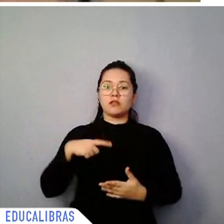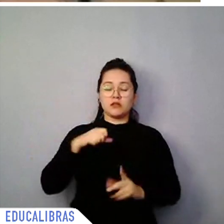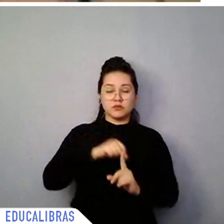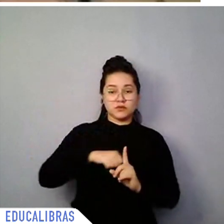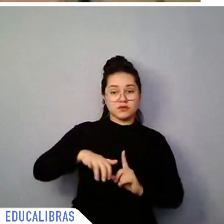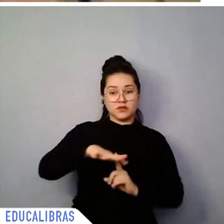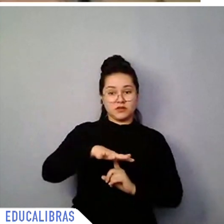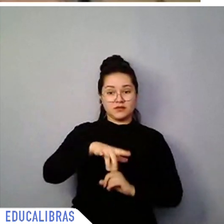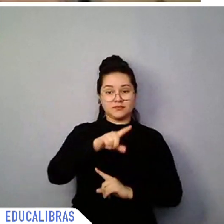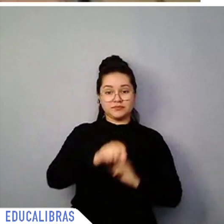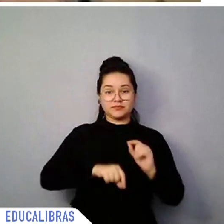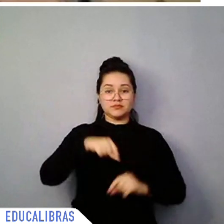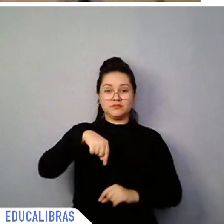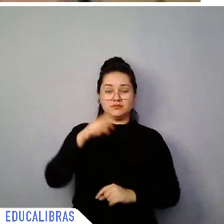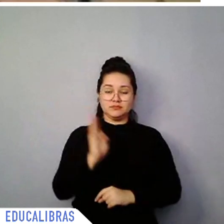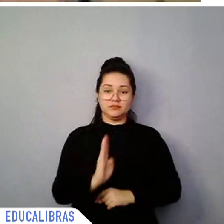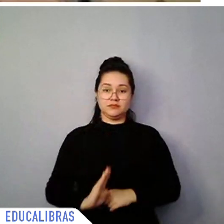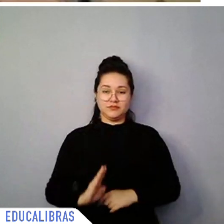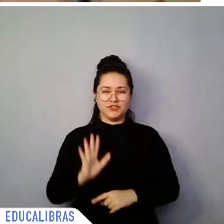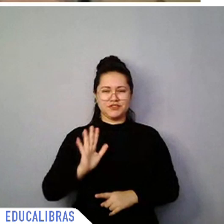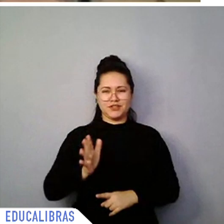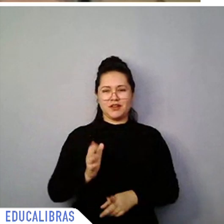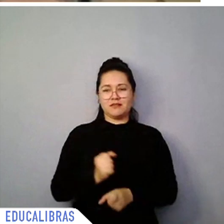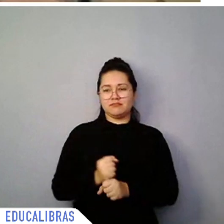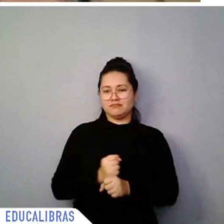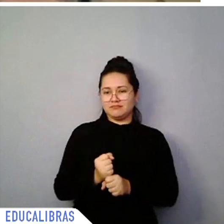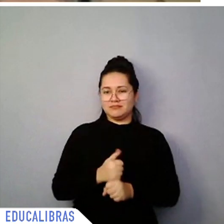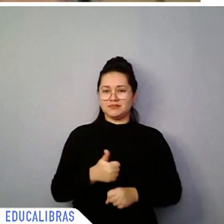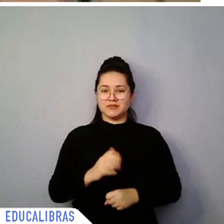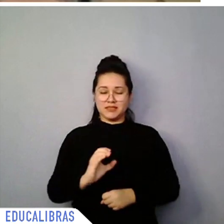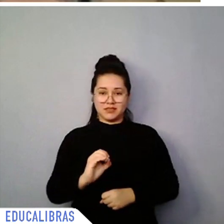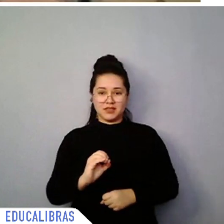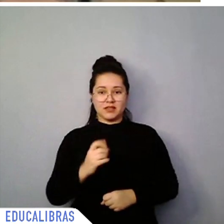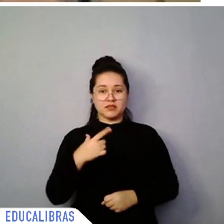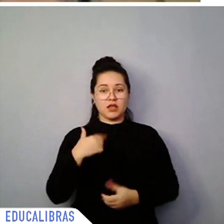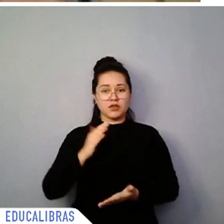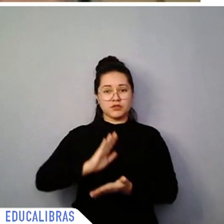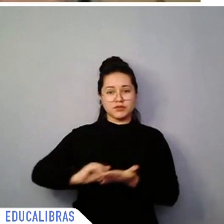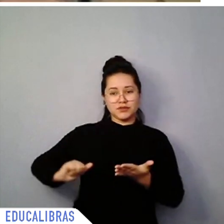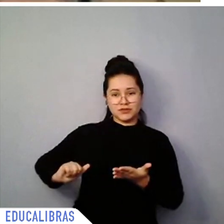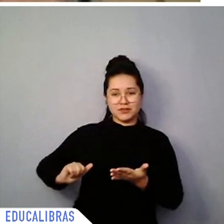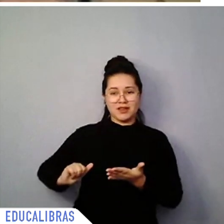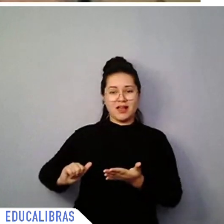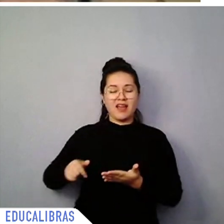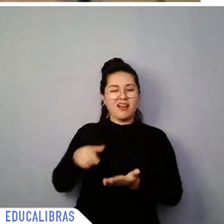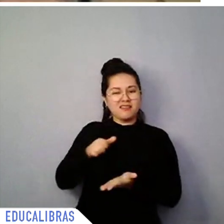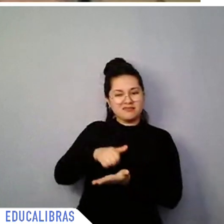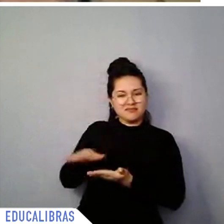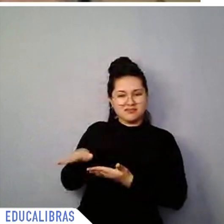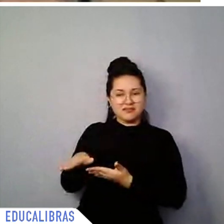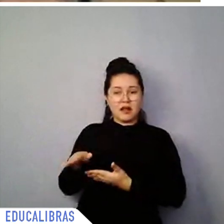women. We have a society for 10 years,